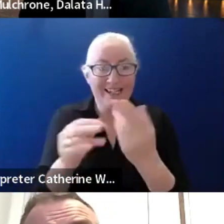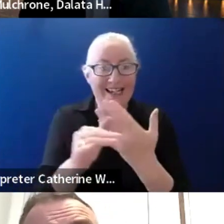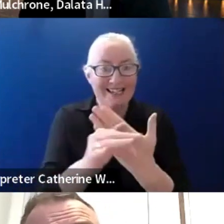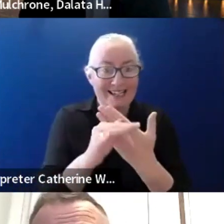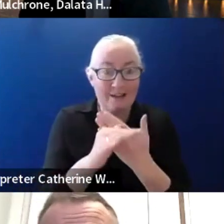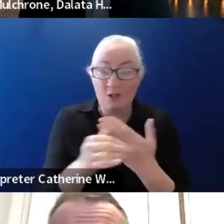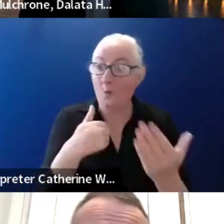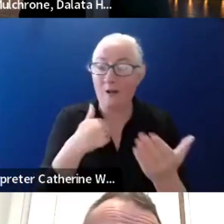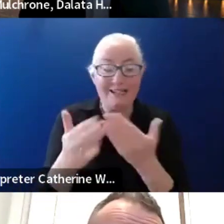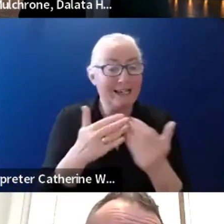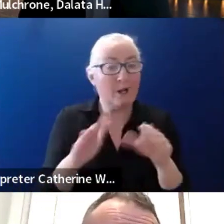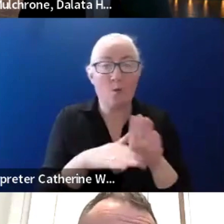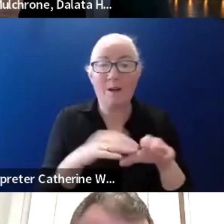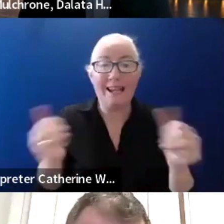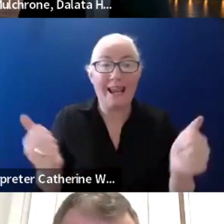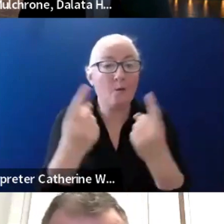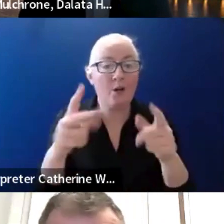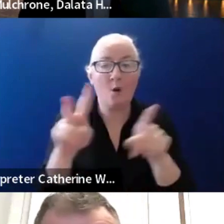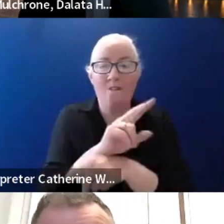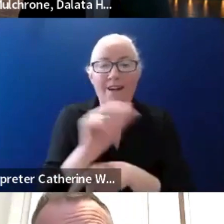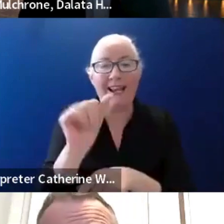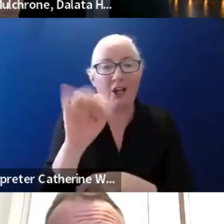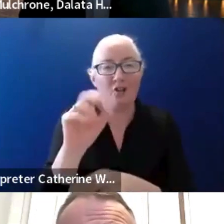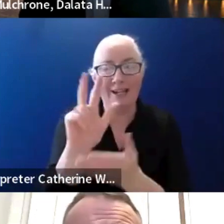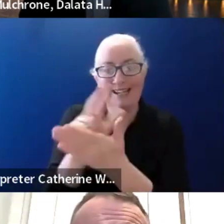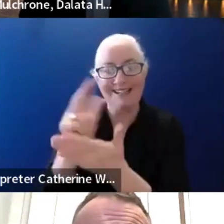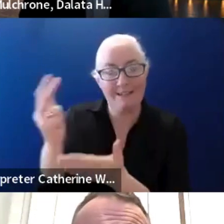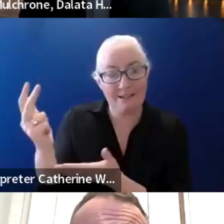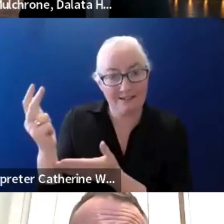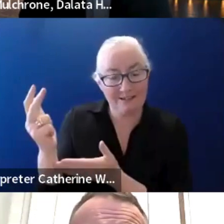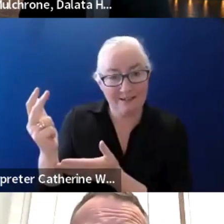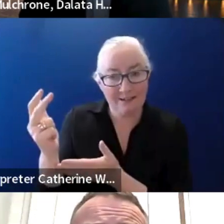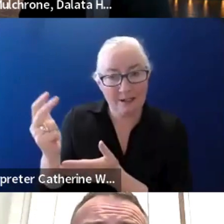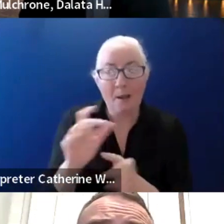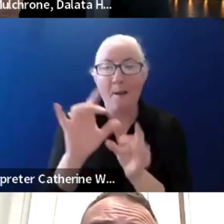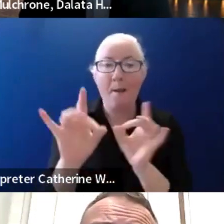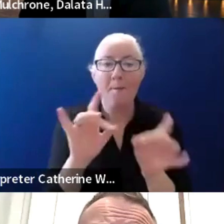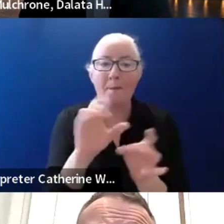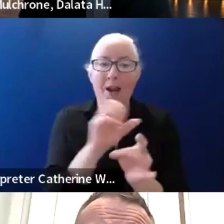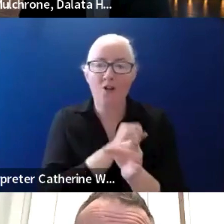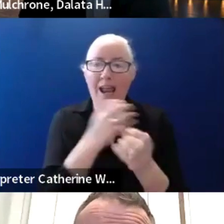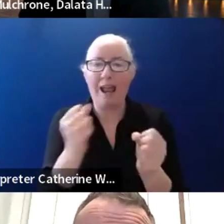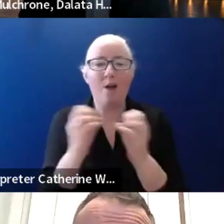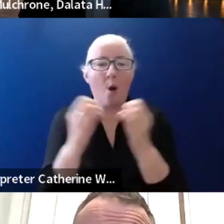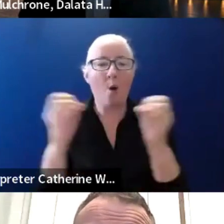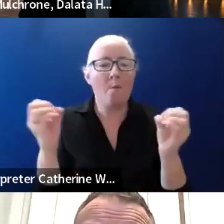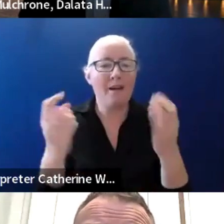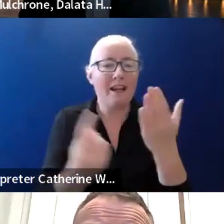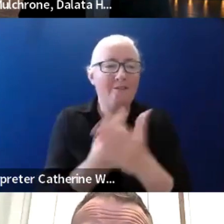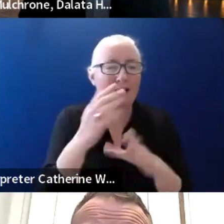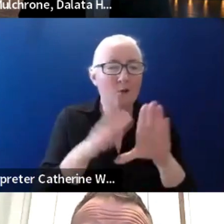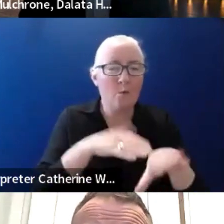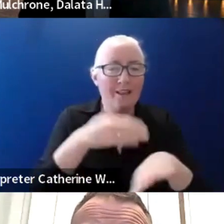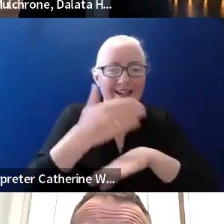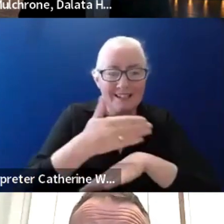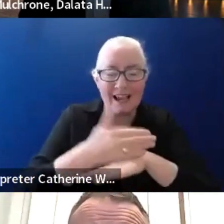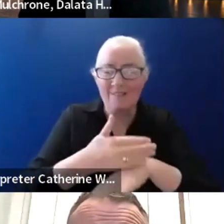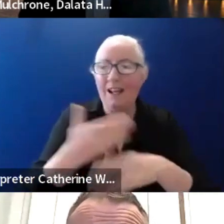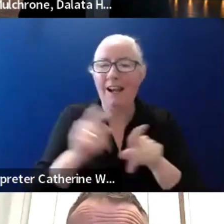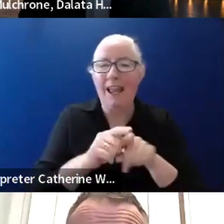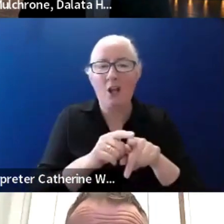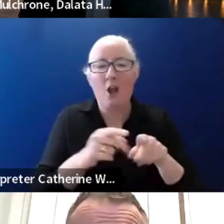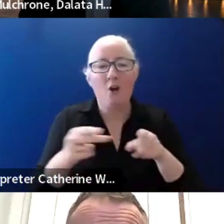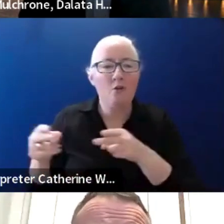with anyone who's over 18. We also make sure that we do open events with staff. So we did a roadshow,